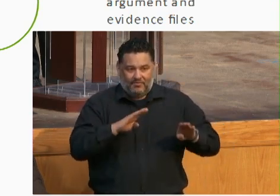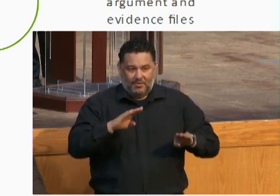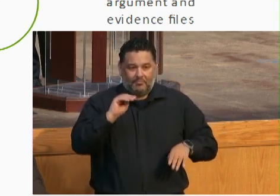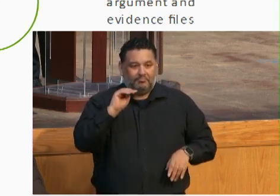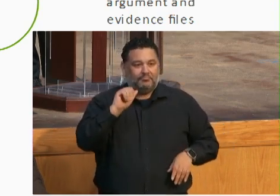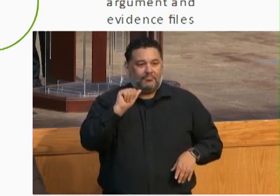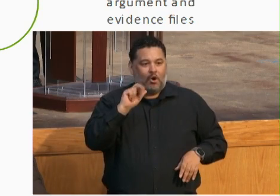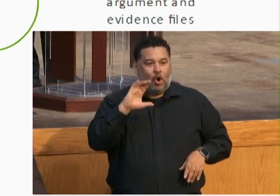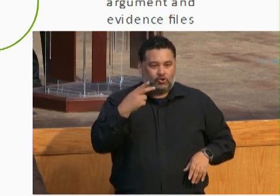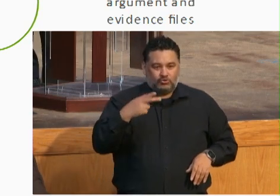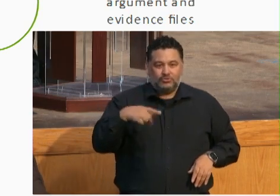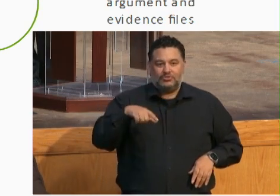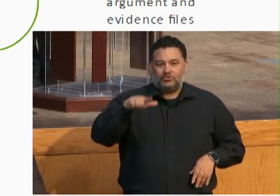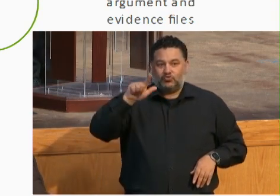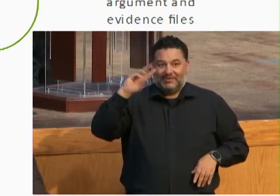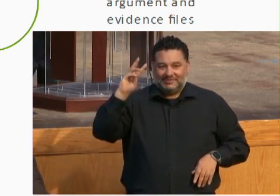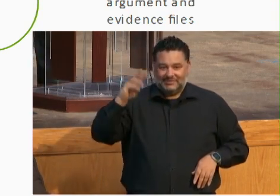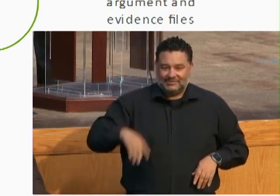26. No, I'm kidding.